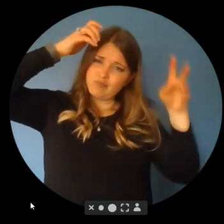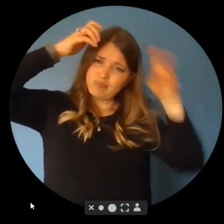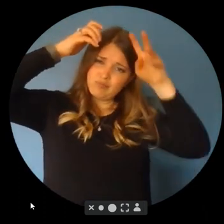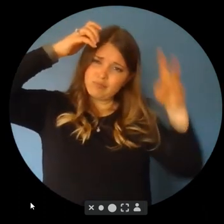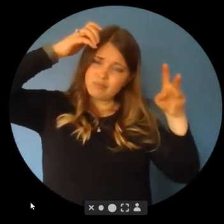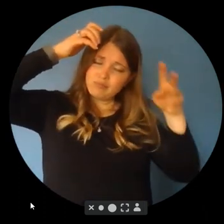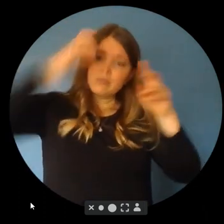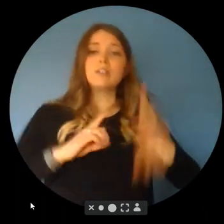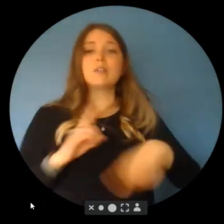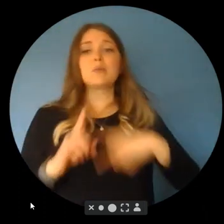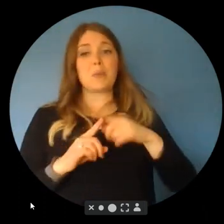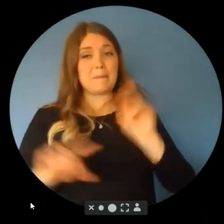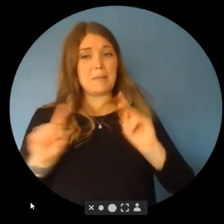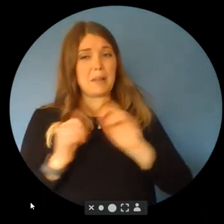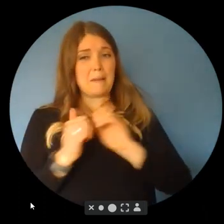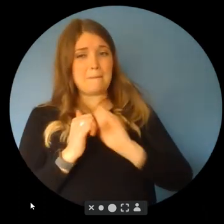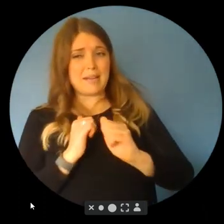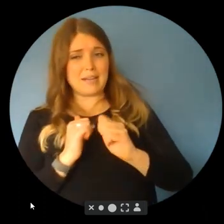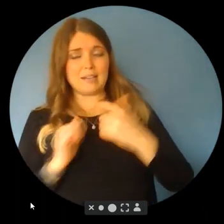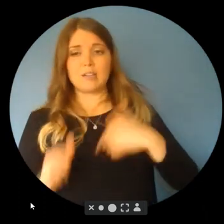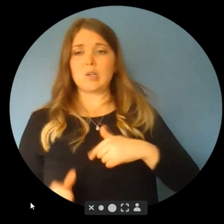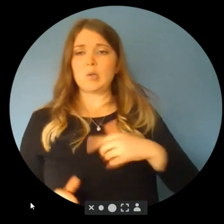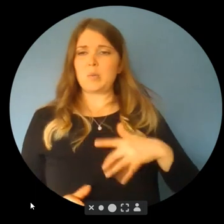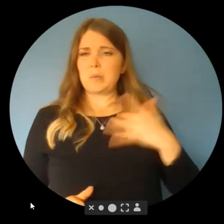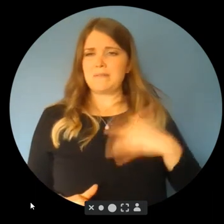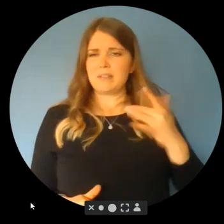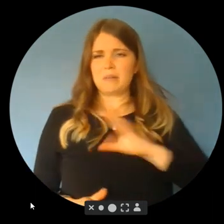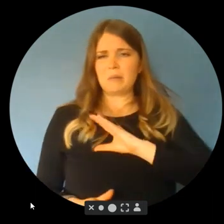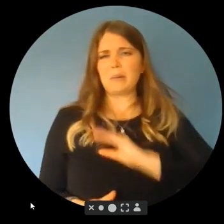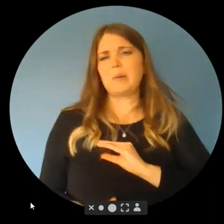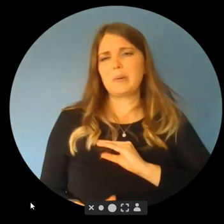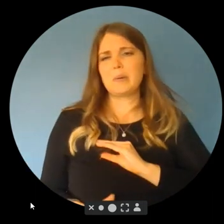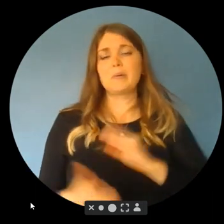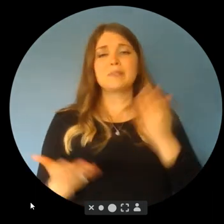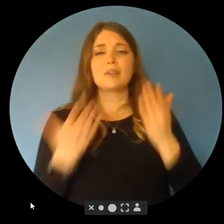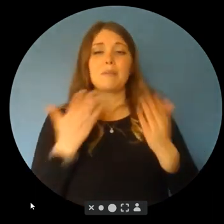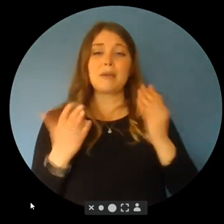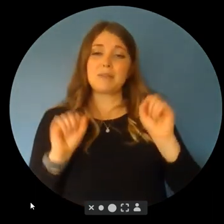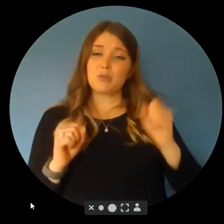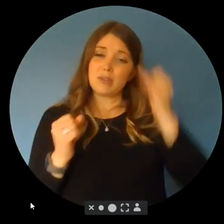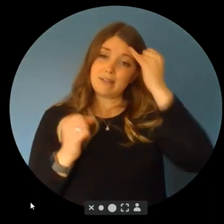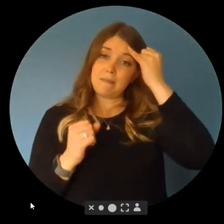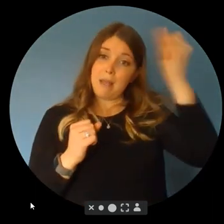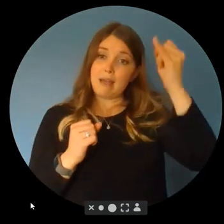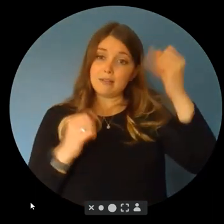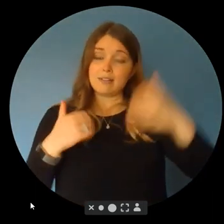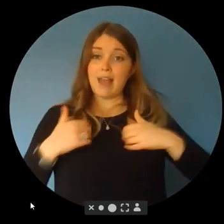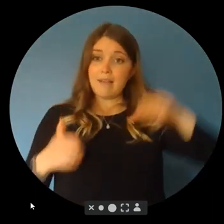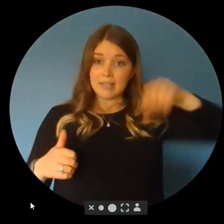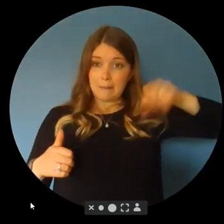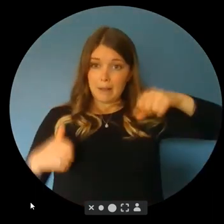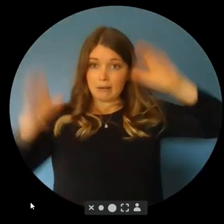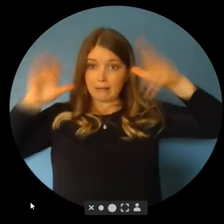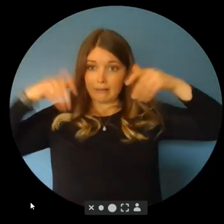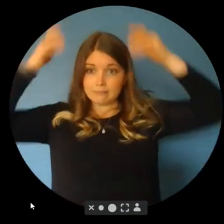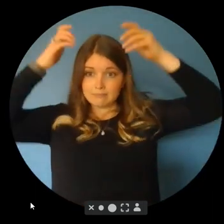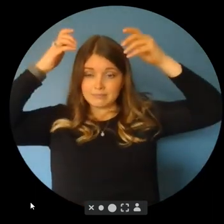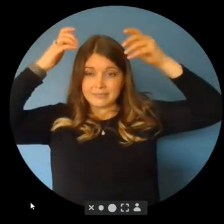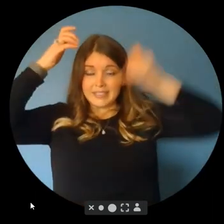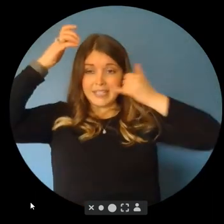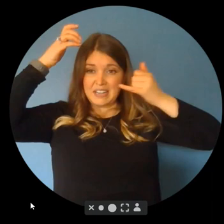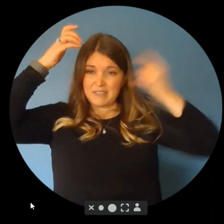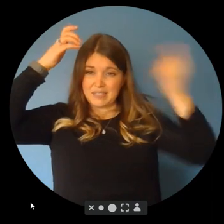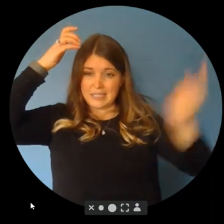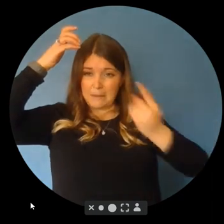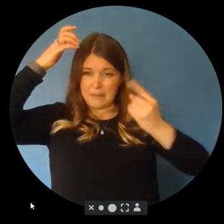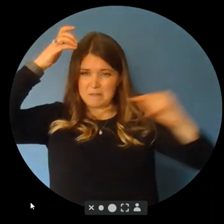when people aren't nice to us, it makes us feel terrible, doesn't it? So you can maybe imagine having a bucket. And every time somebody does something that's not nice,